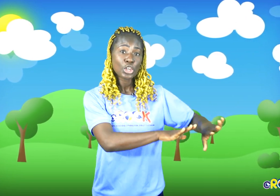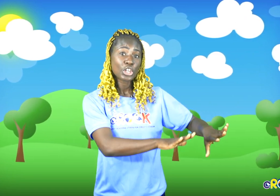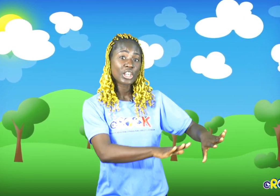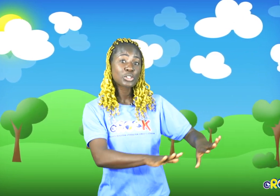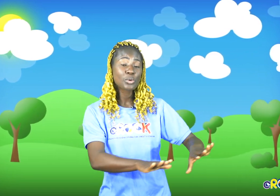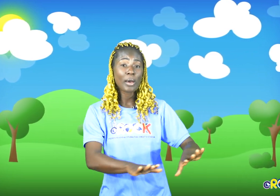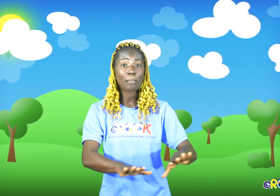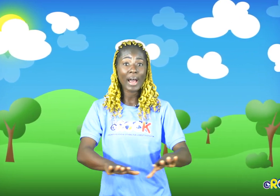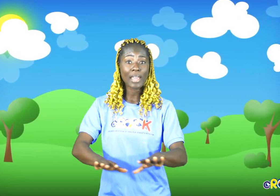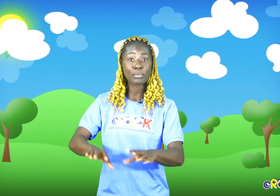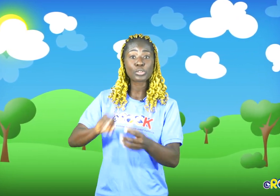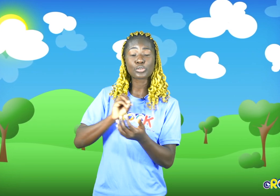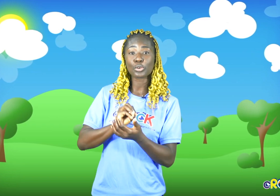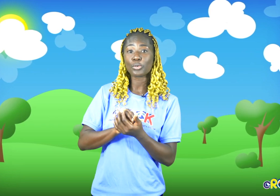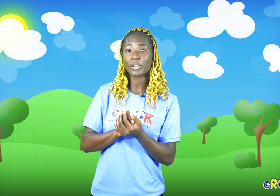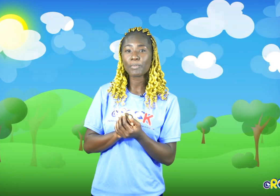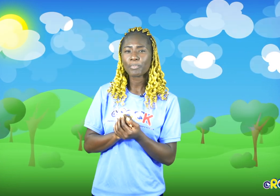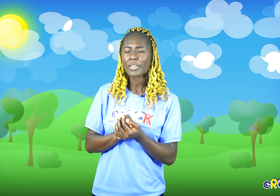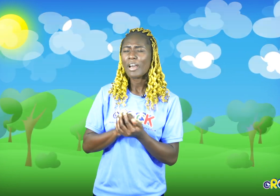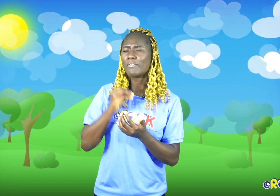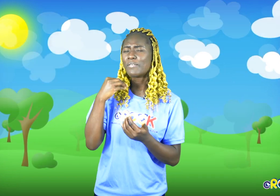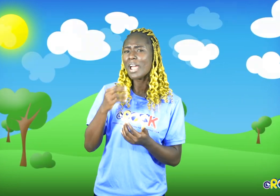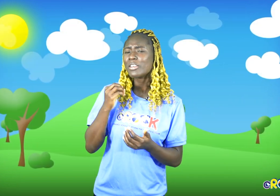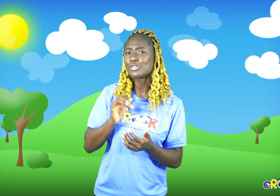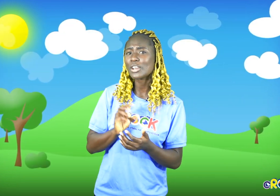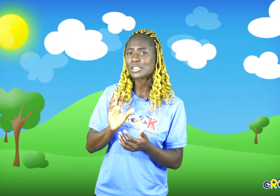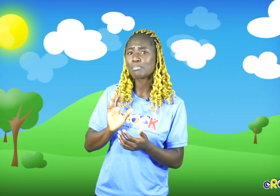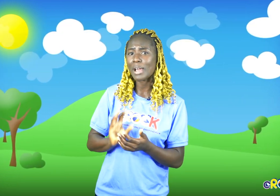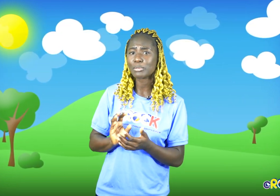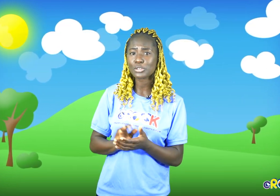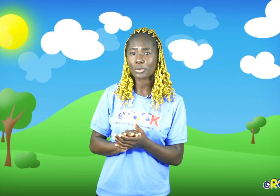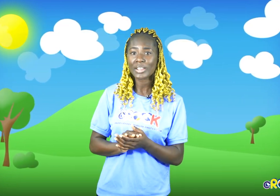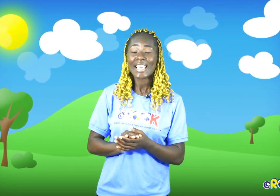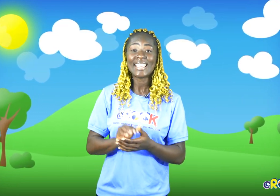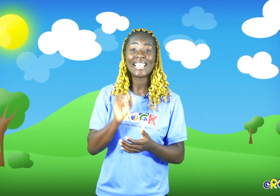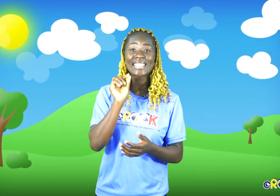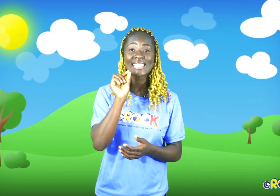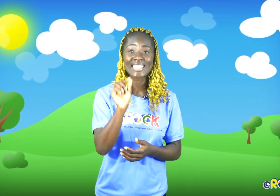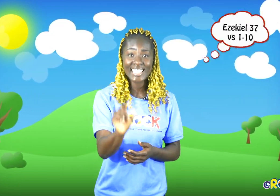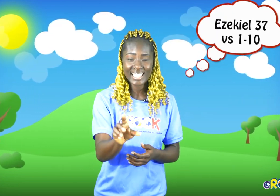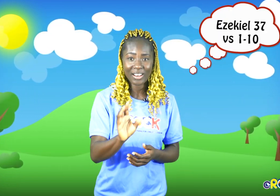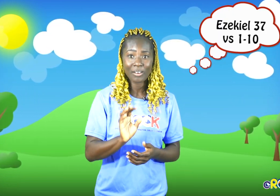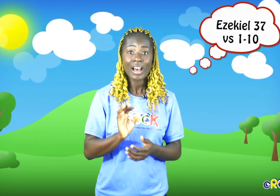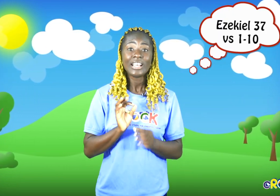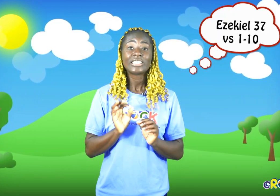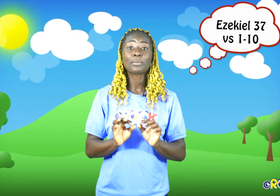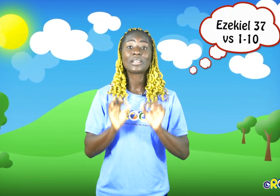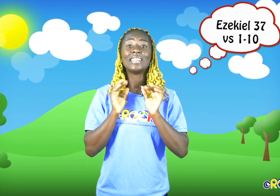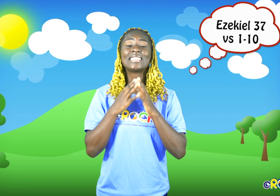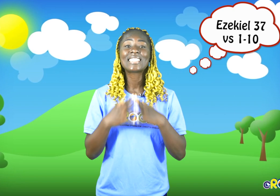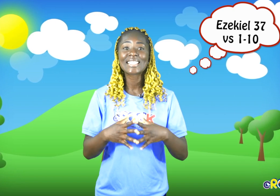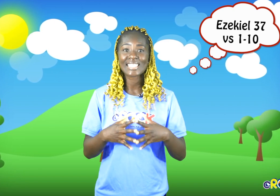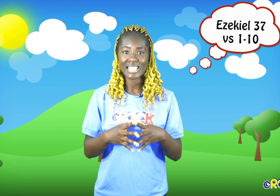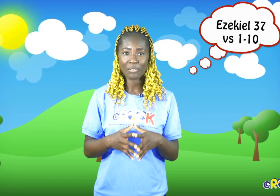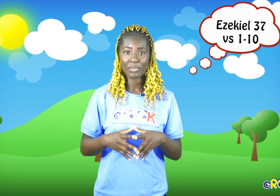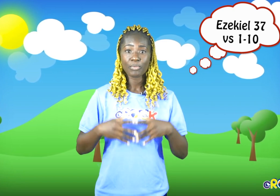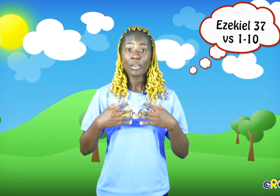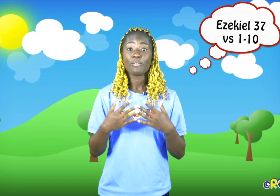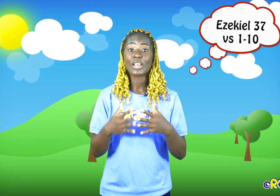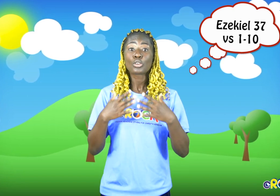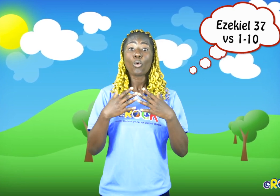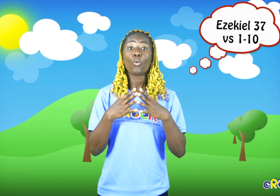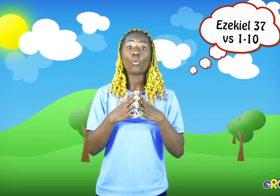us into a Bible story, a very interesting Bible story in Ezekiel chapter